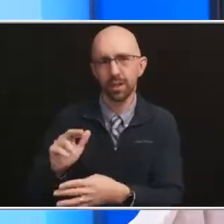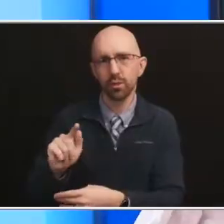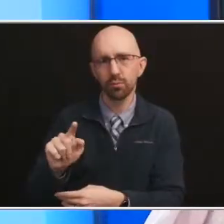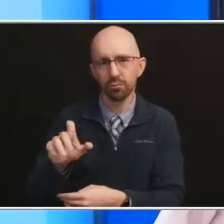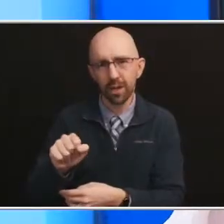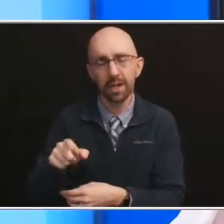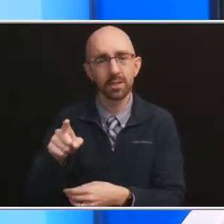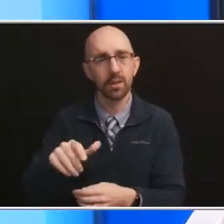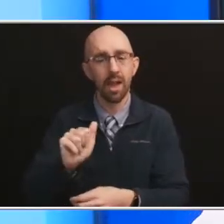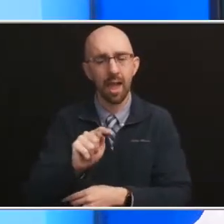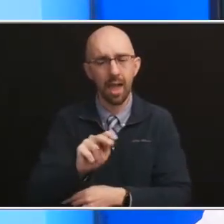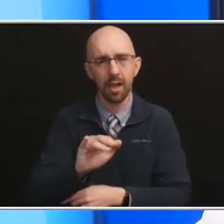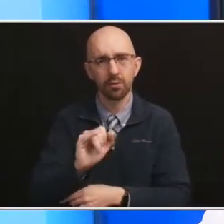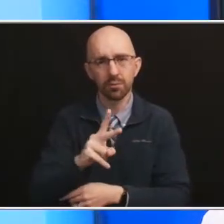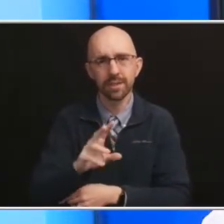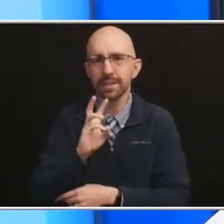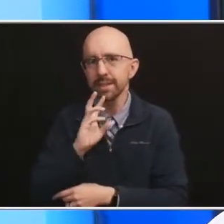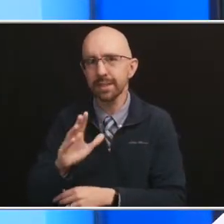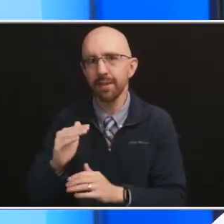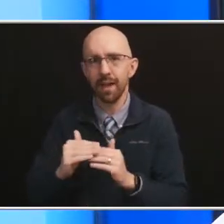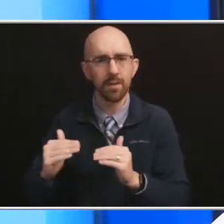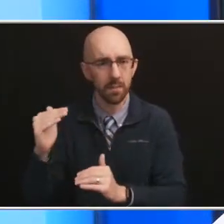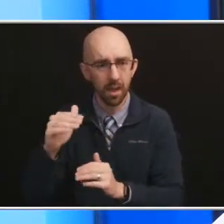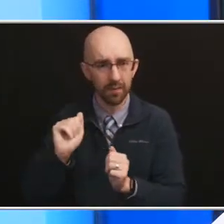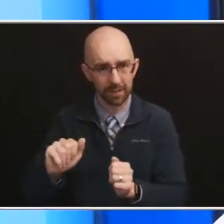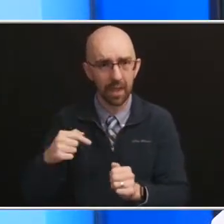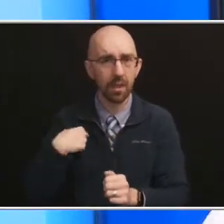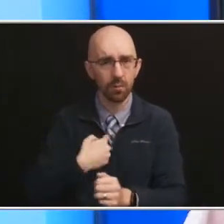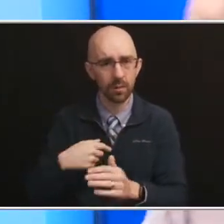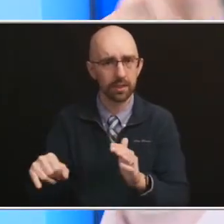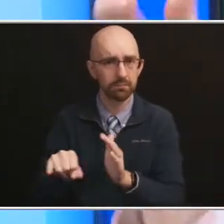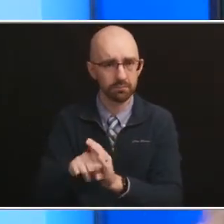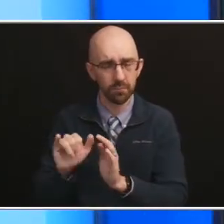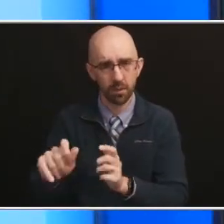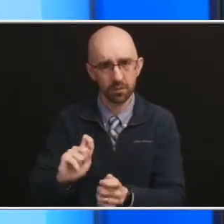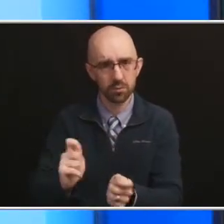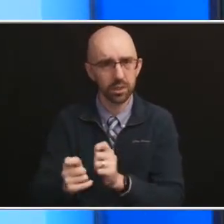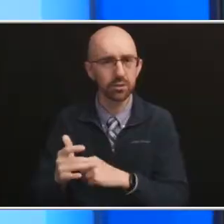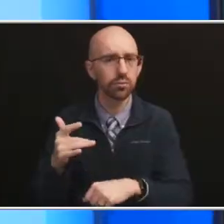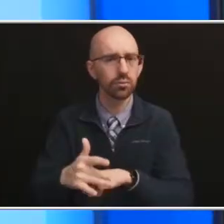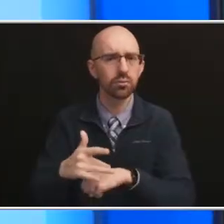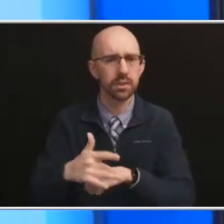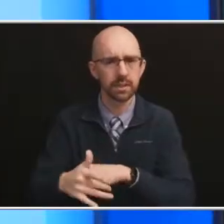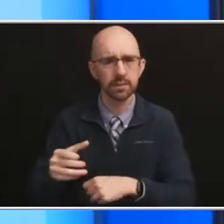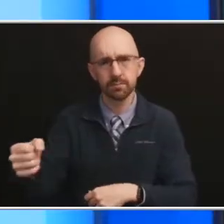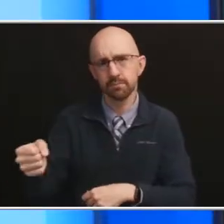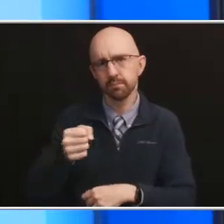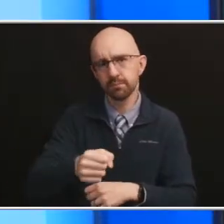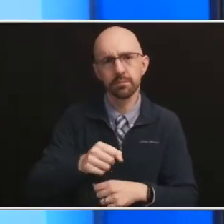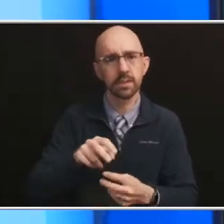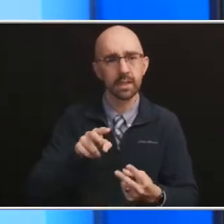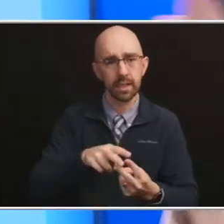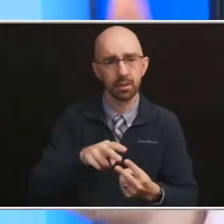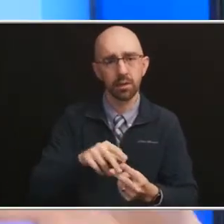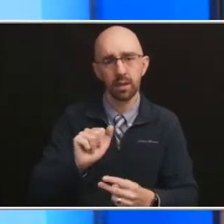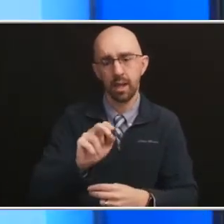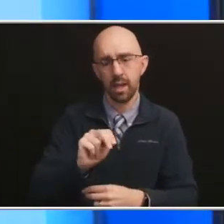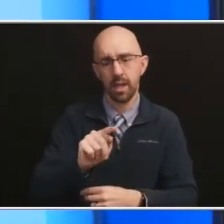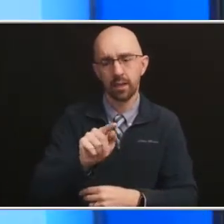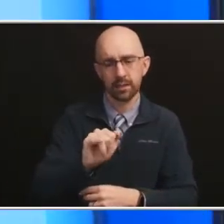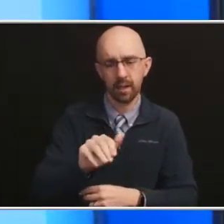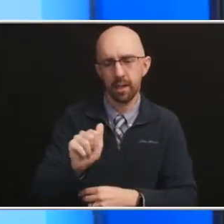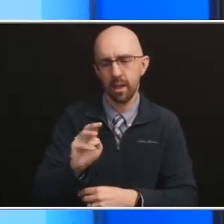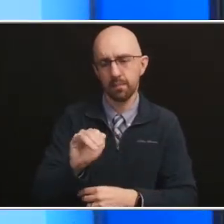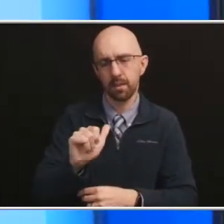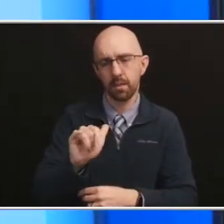65 and older, can we detect those changes early and then get them into either the anti-amyloid treatment clinic or